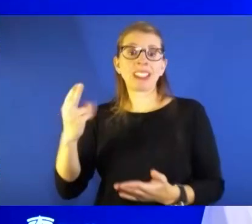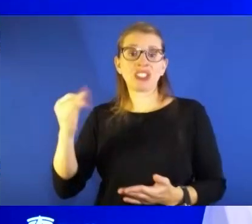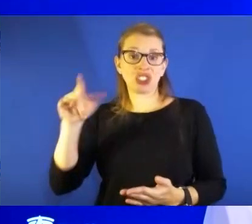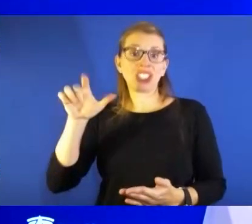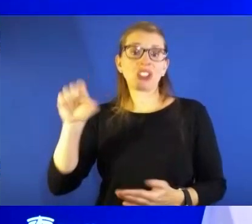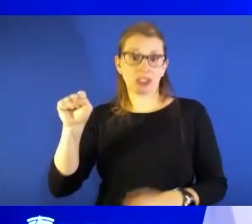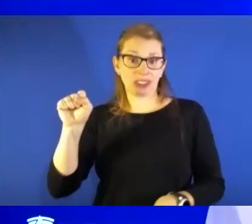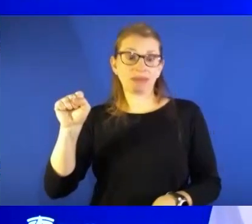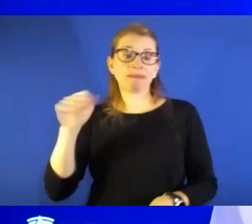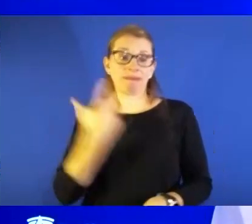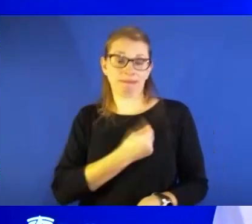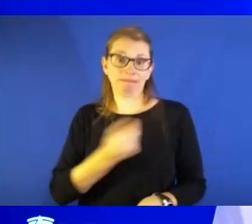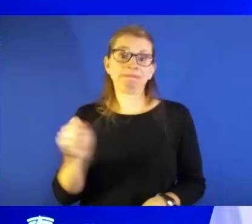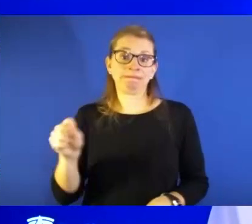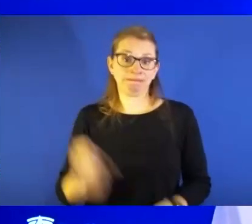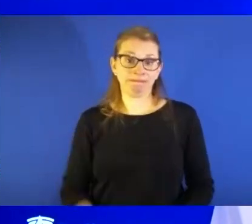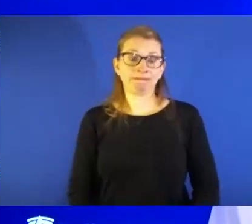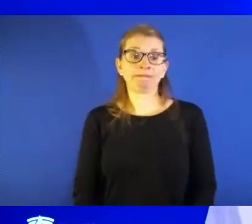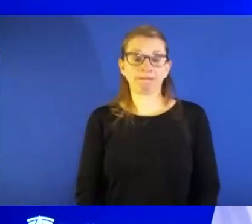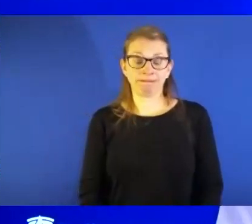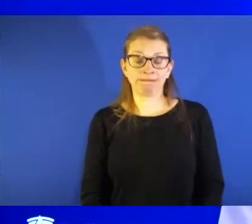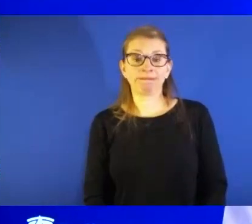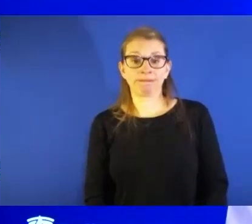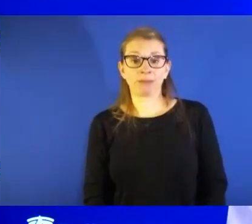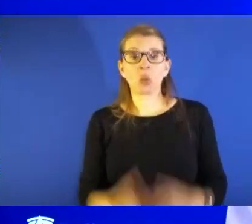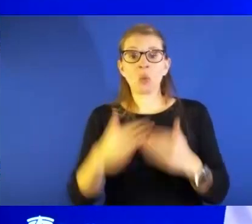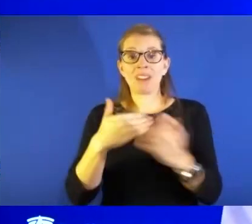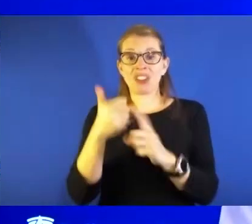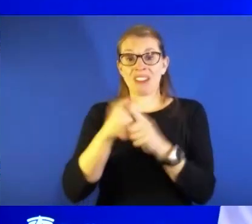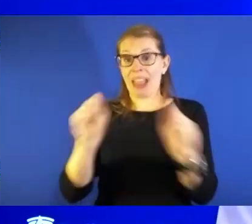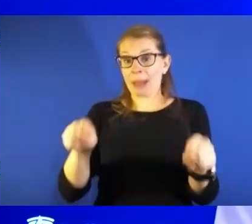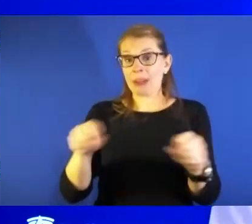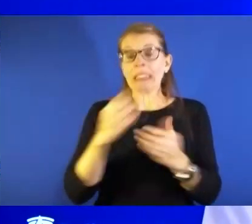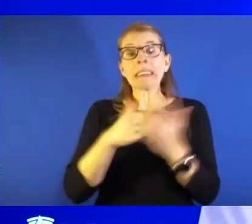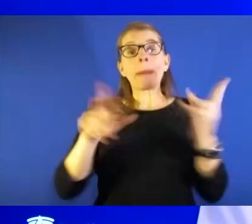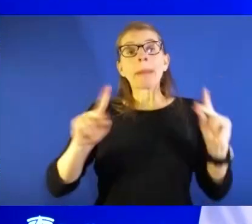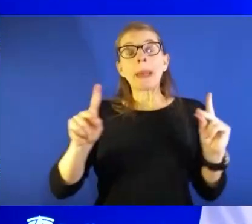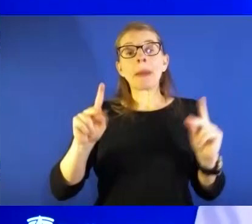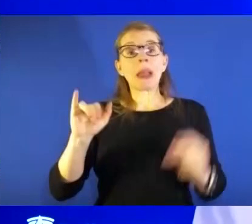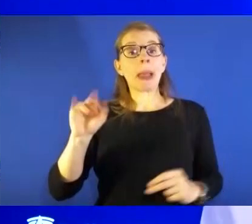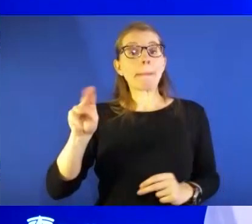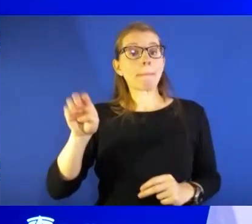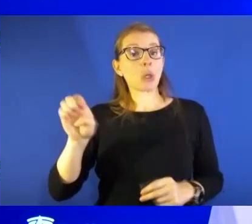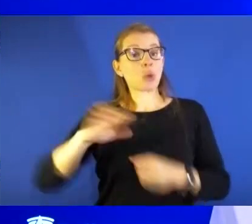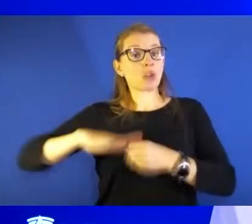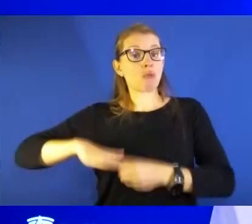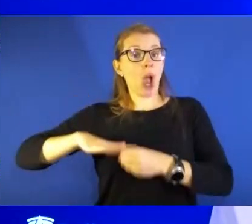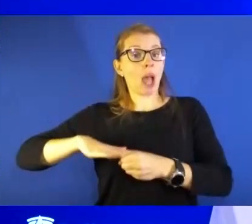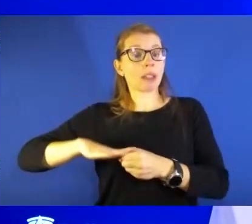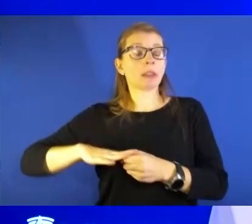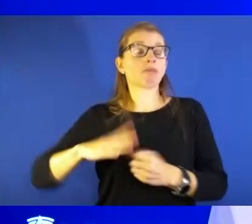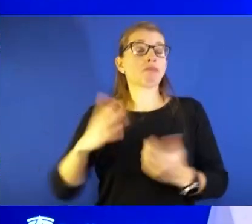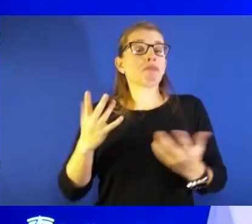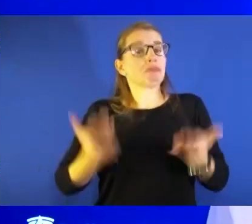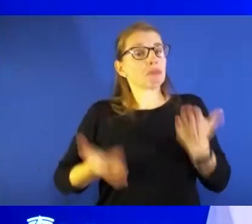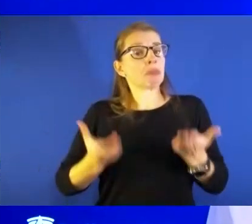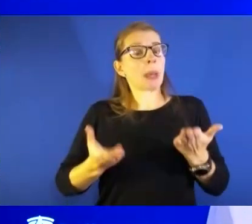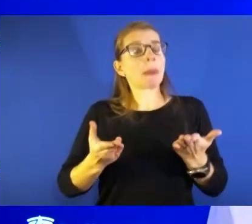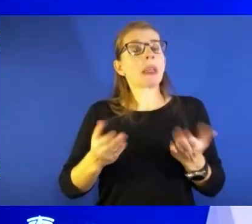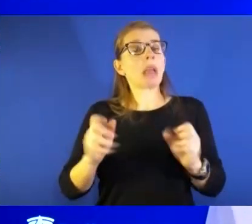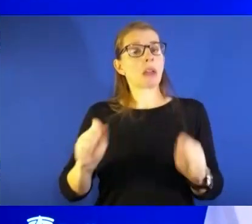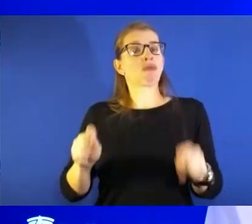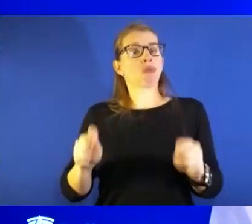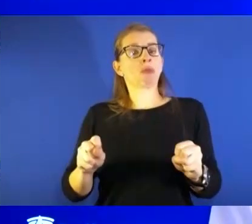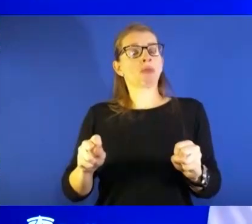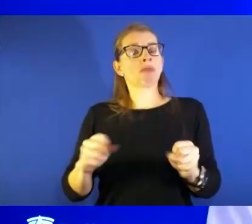shingles vaccine when you are eligible. Some people who are immunosuppressed may be a little bit eligible and certainly seek benefit from